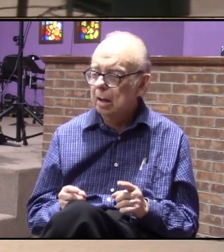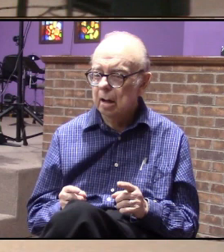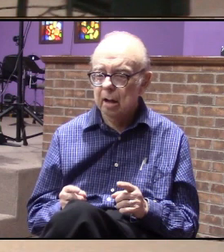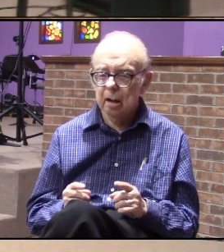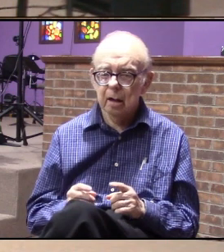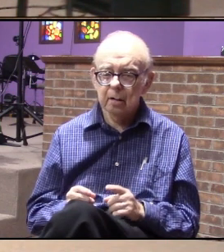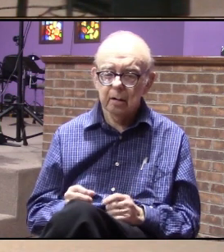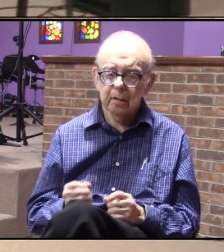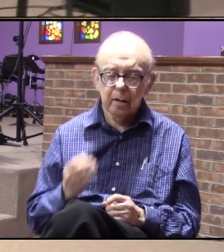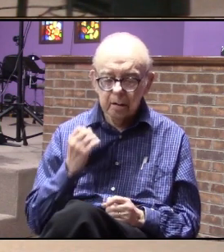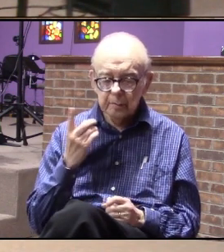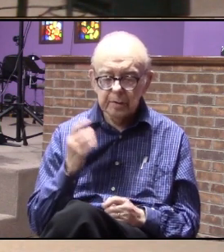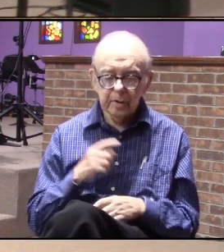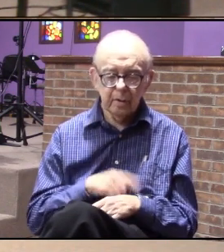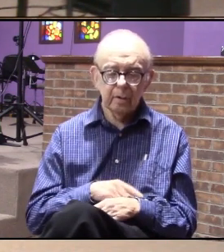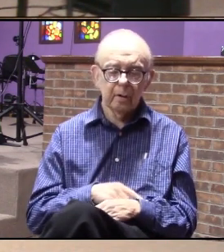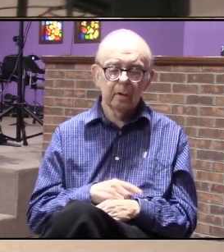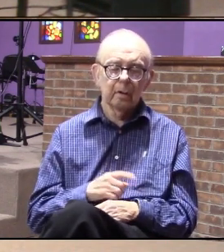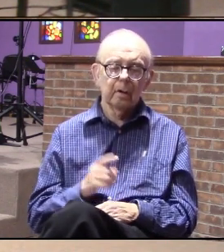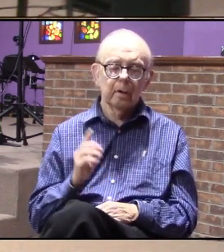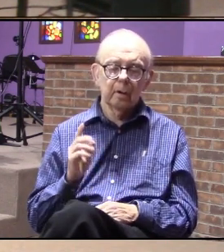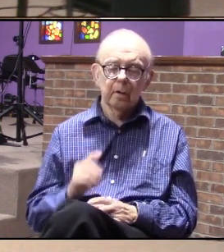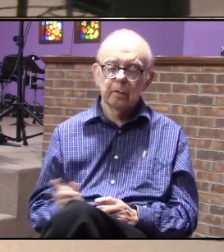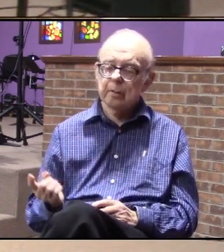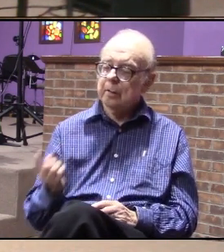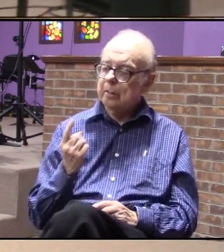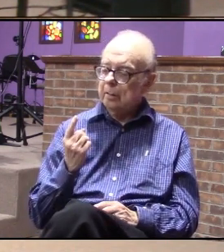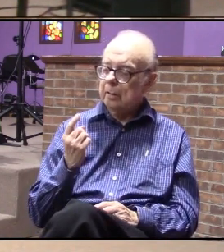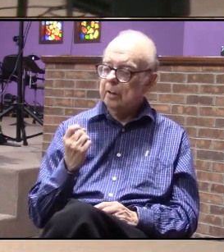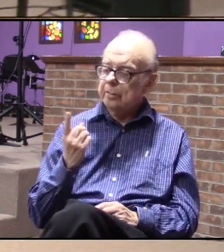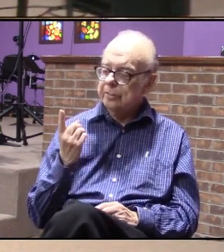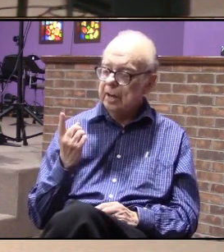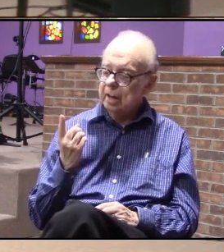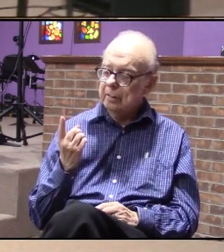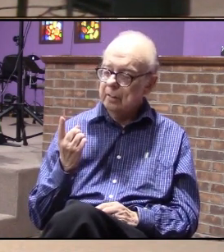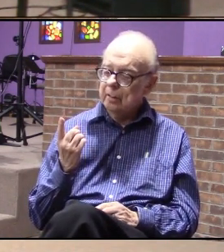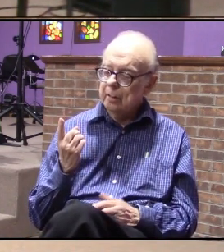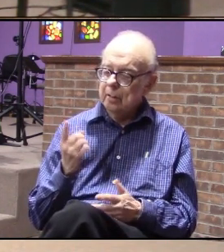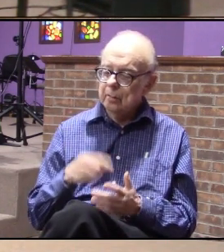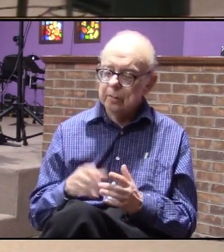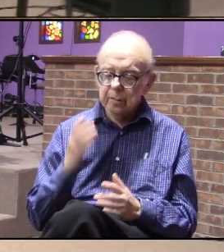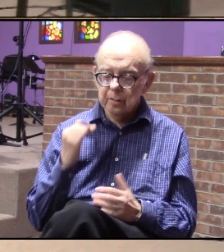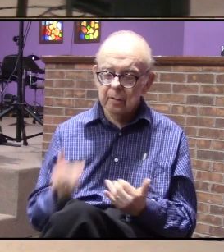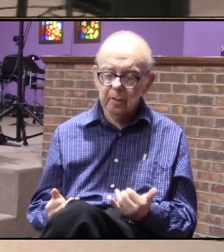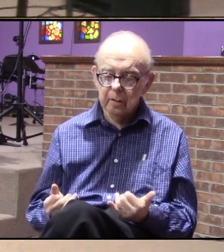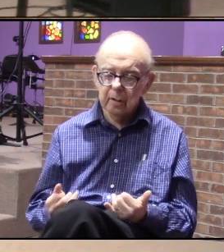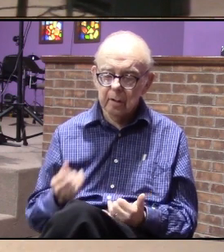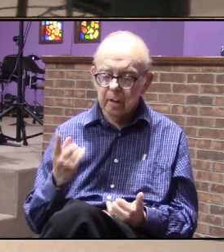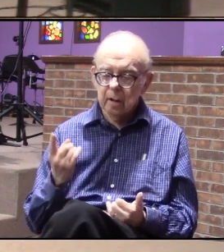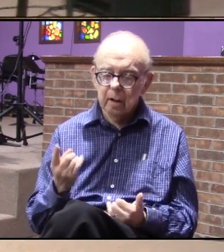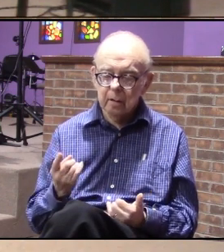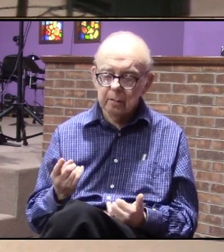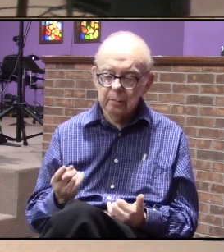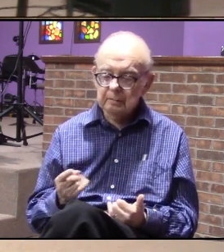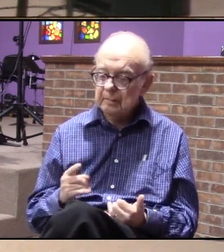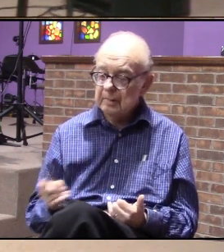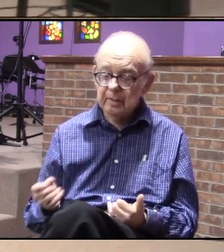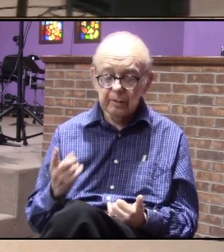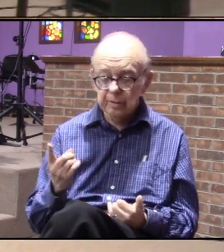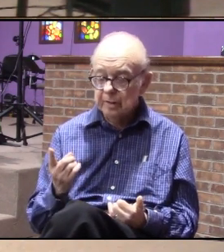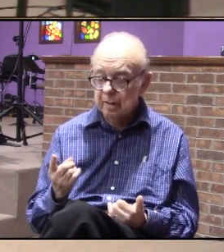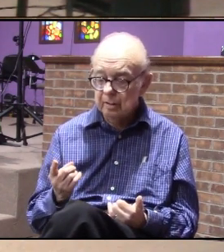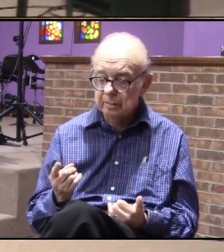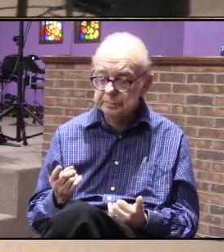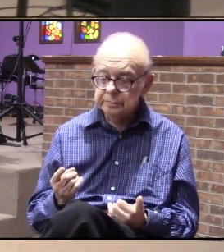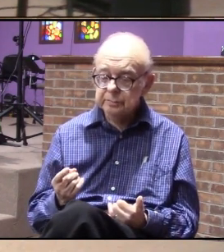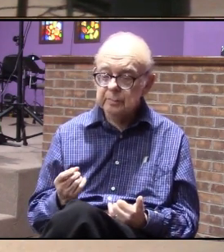I know a lot of times somebody's going to come up to you and say, well, I understand what you're going through, and I understand what you feel. No, they don't. They understand